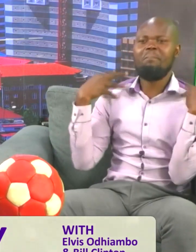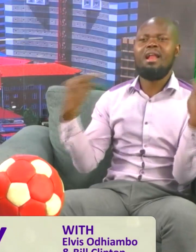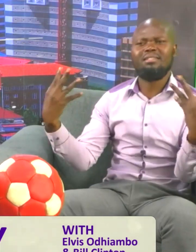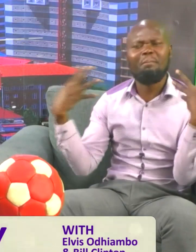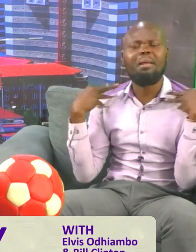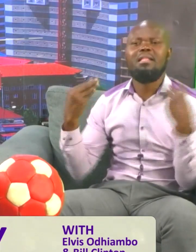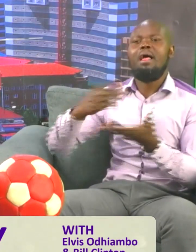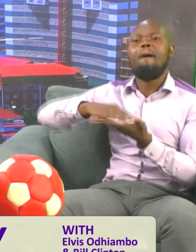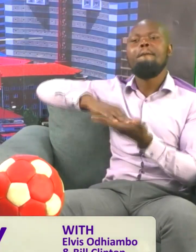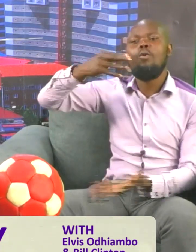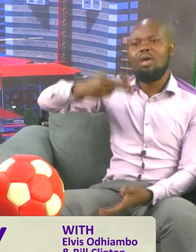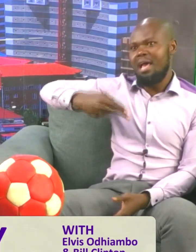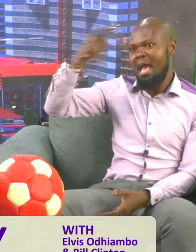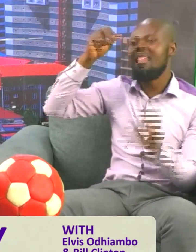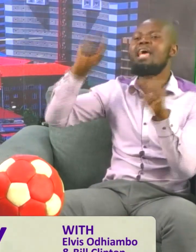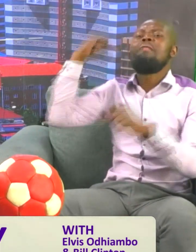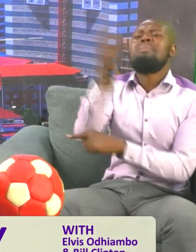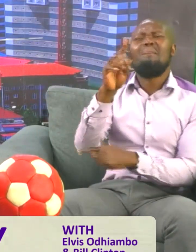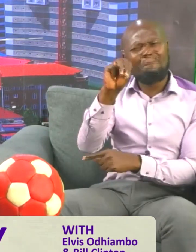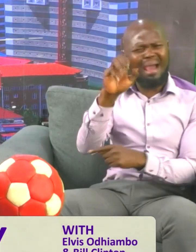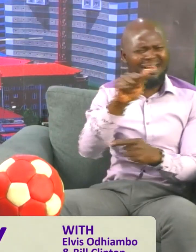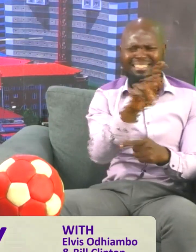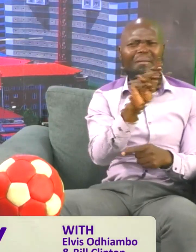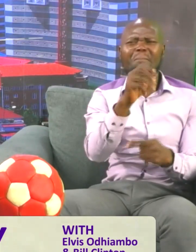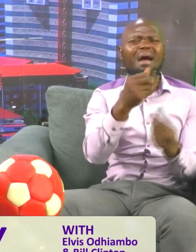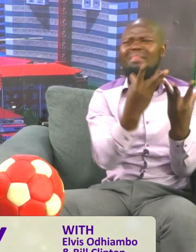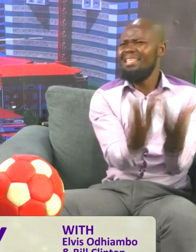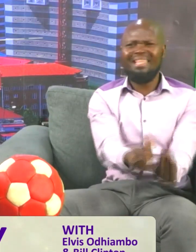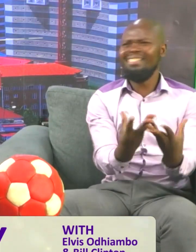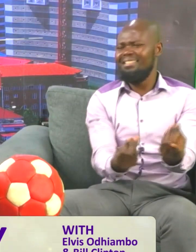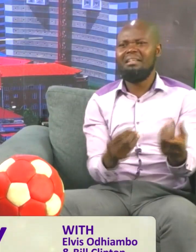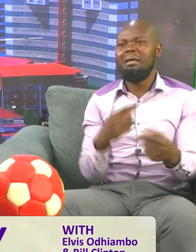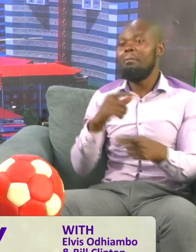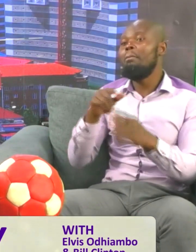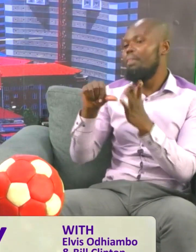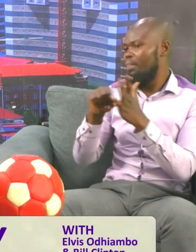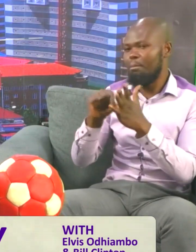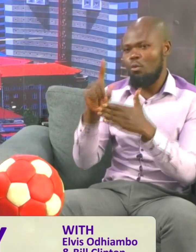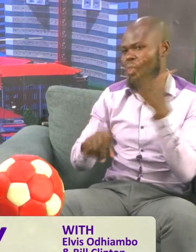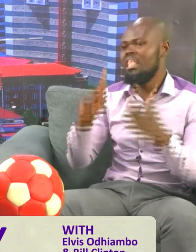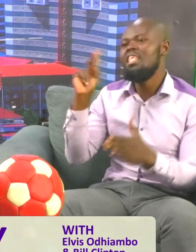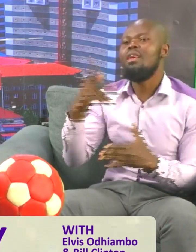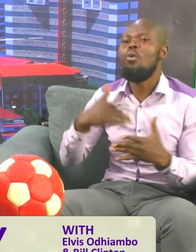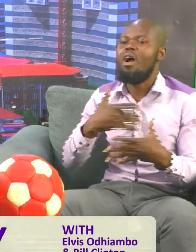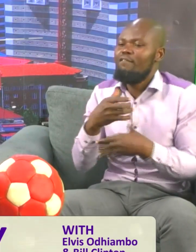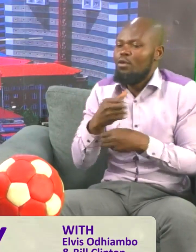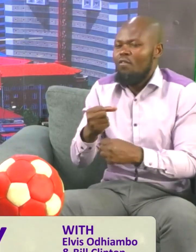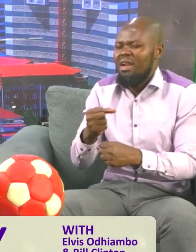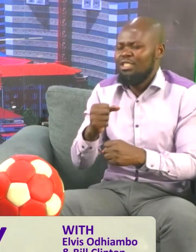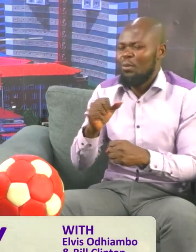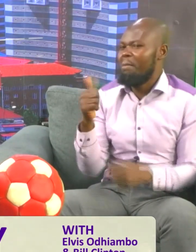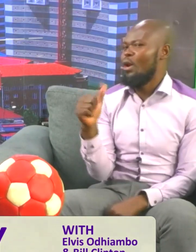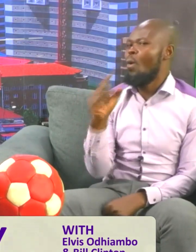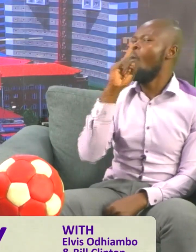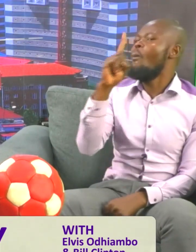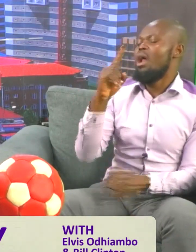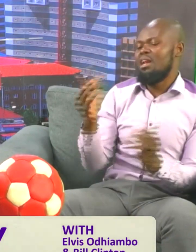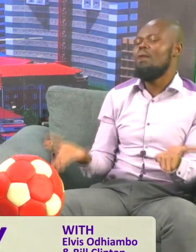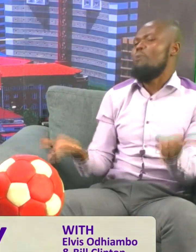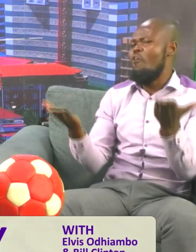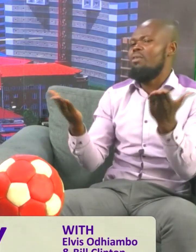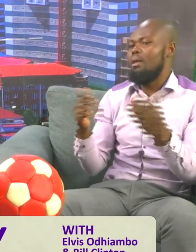Yes. But it's true. Both teams are very good, and they showed their confidence. Right. And I think they were both favorites